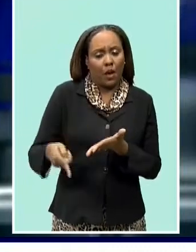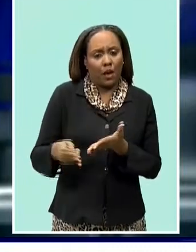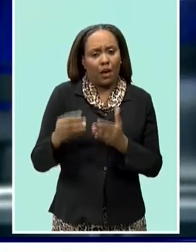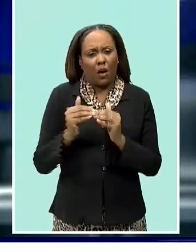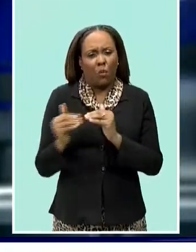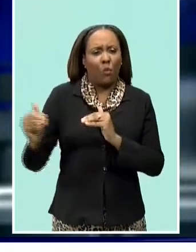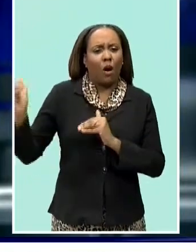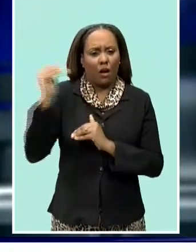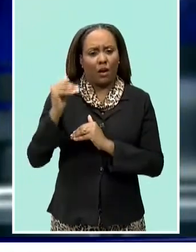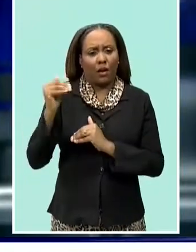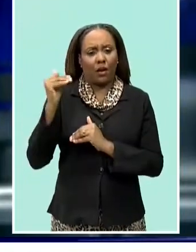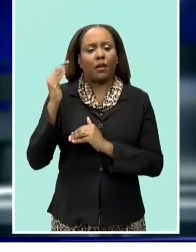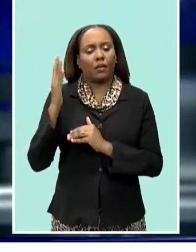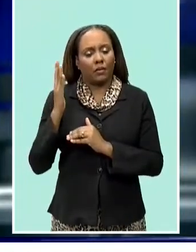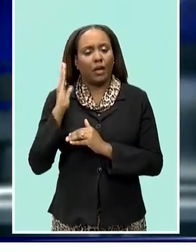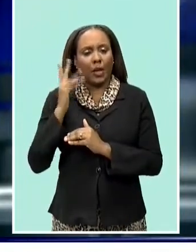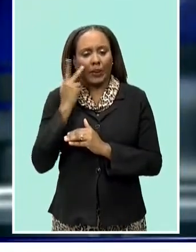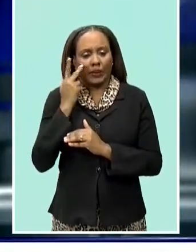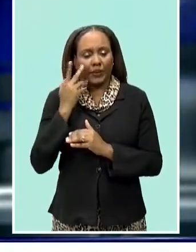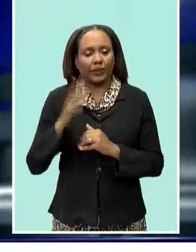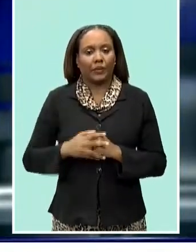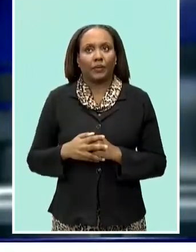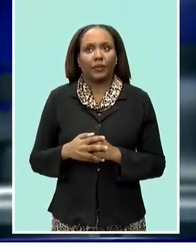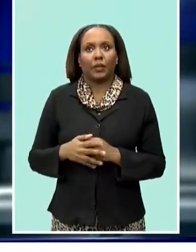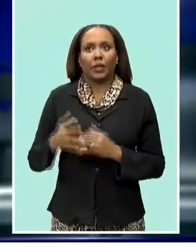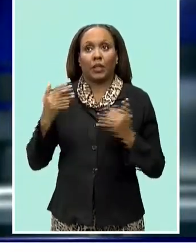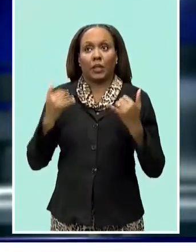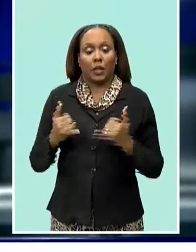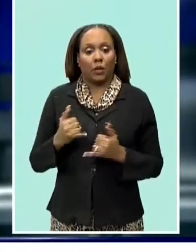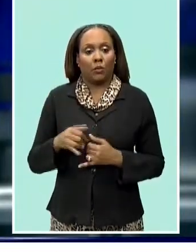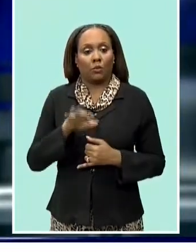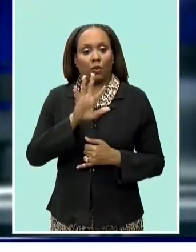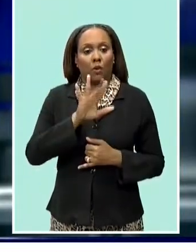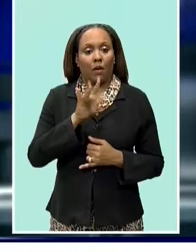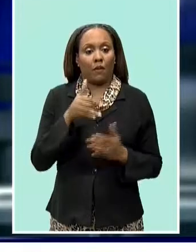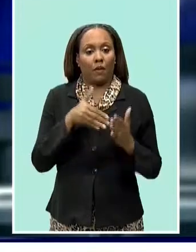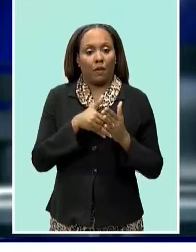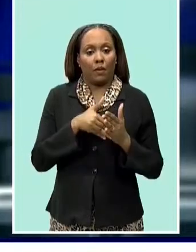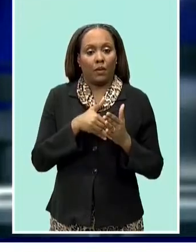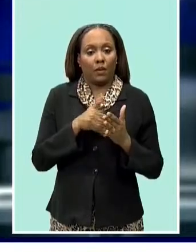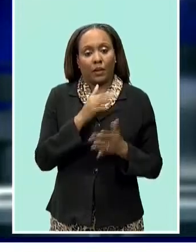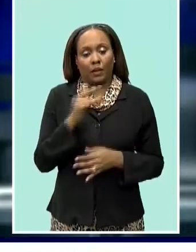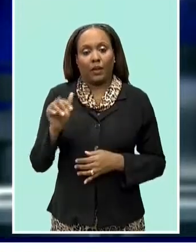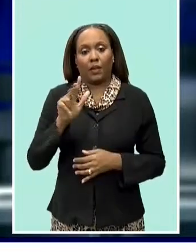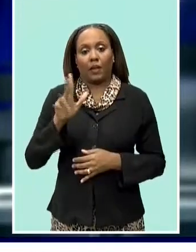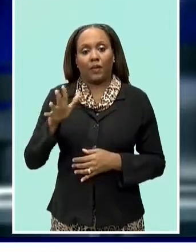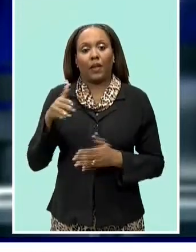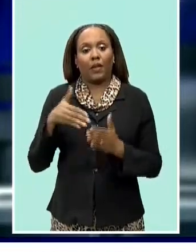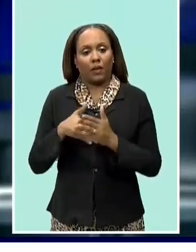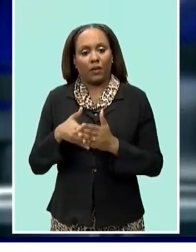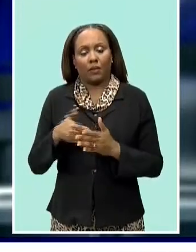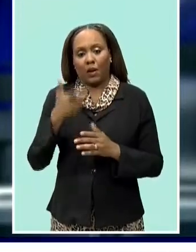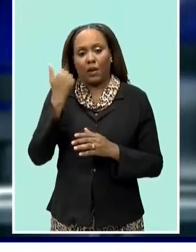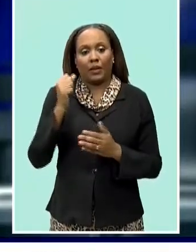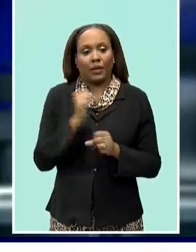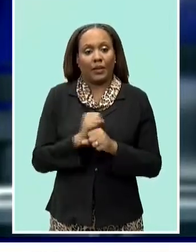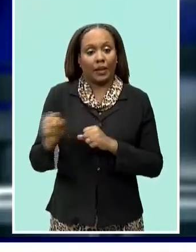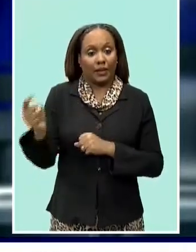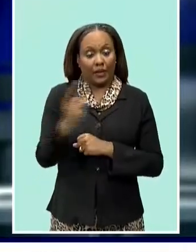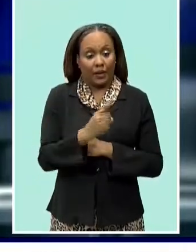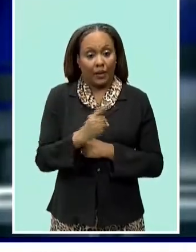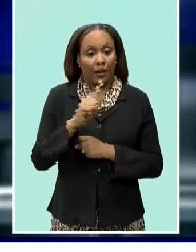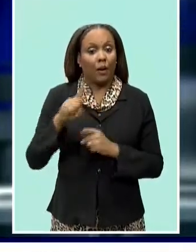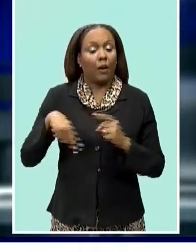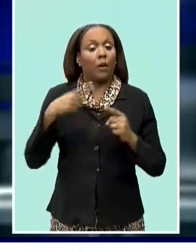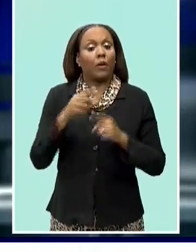with a scale that's just above the new annual threshold of $25,001 and $35,000, because as of next year, when income